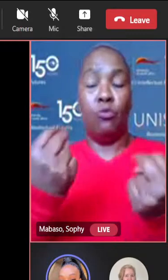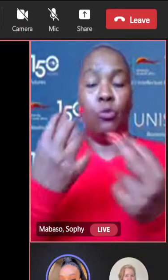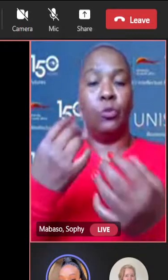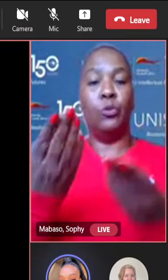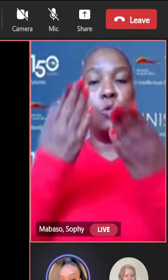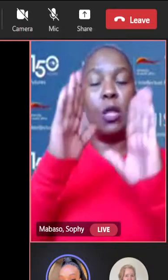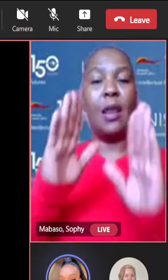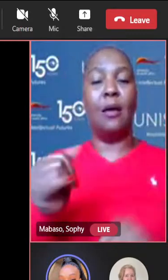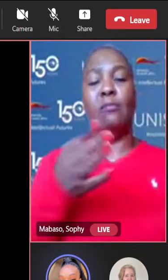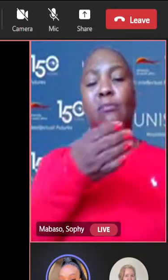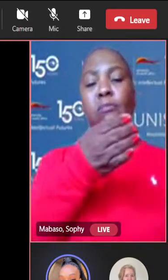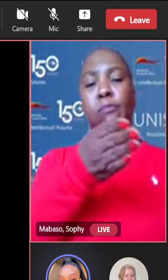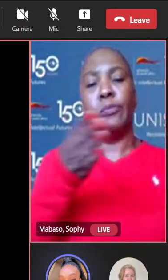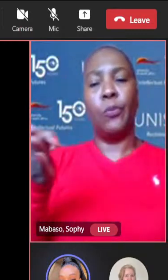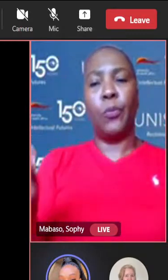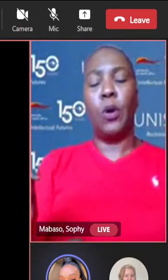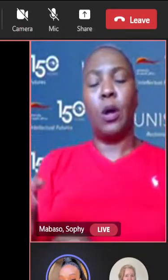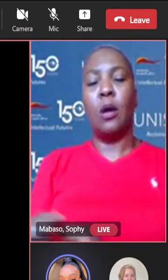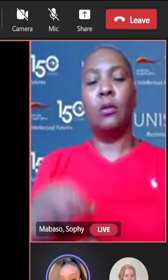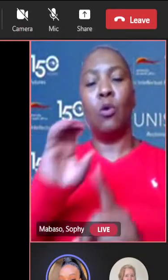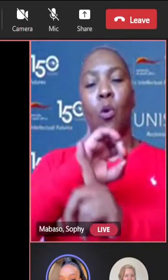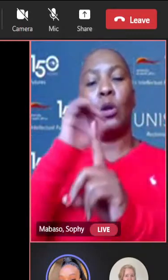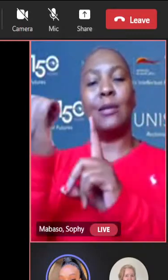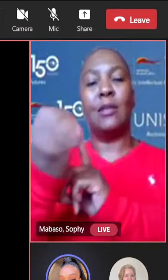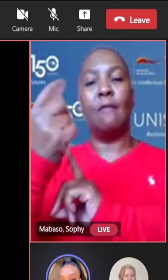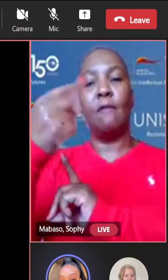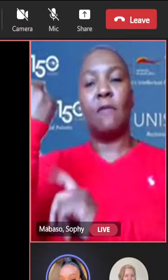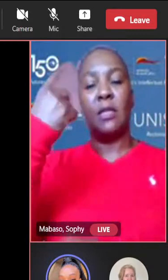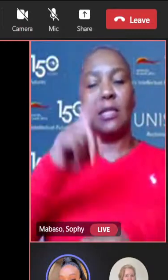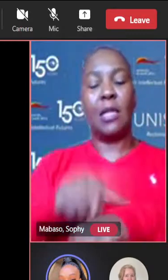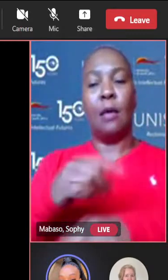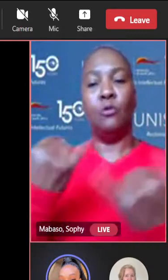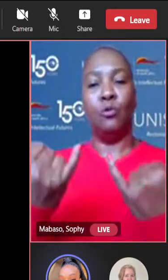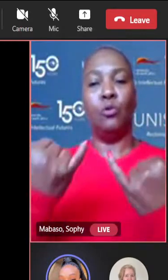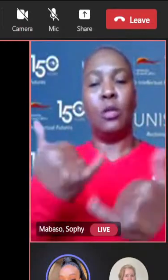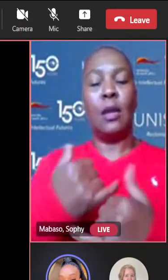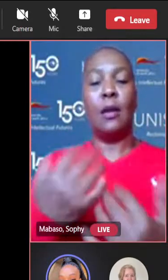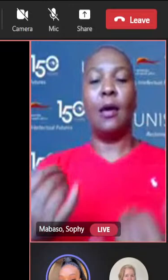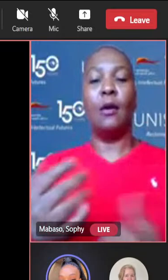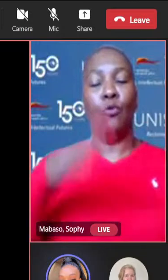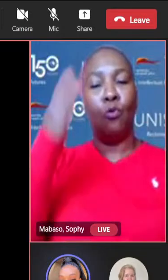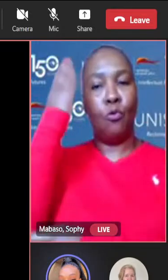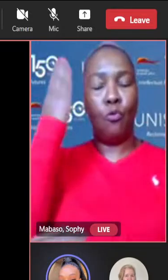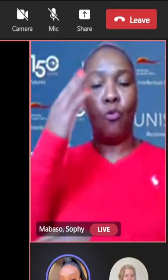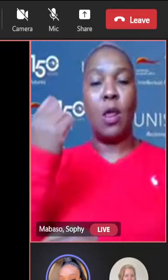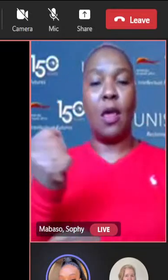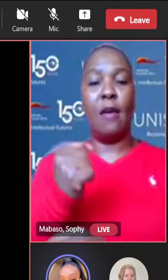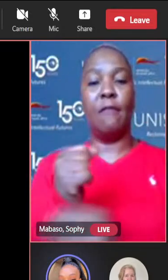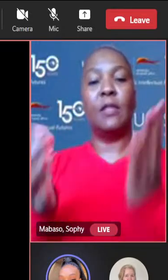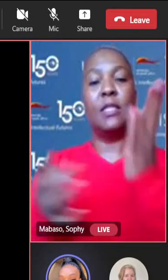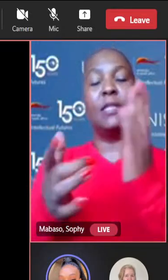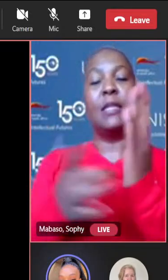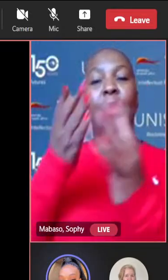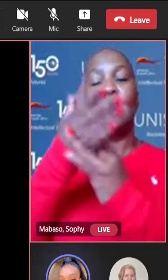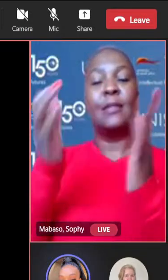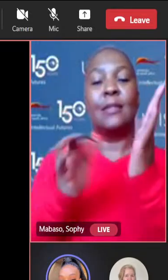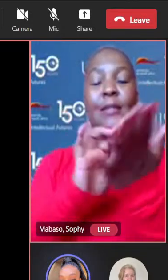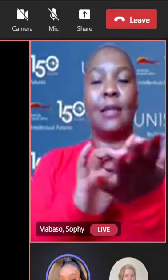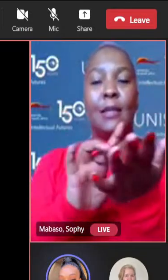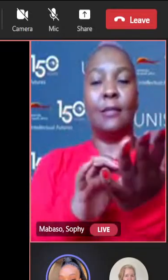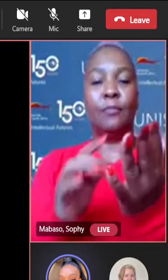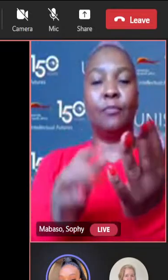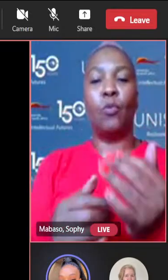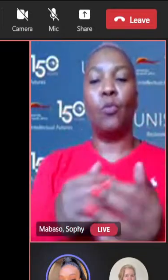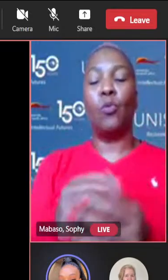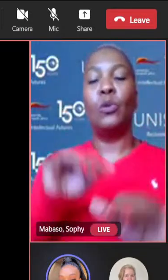who are attending the orientations for the first time, I hope today they know that we do have digital access centers for students who are far